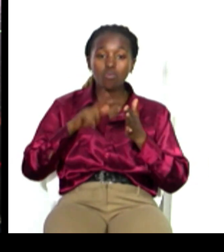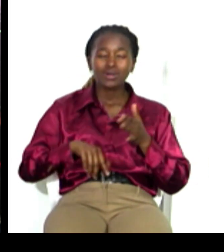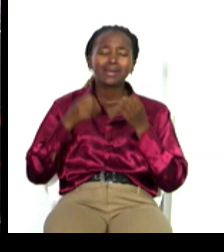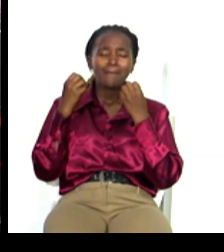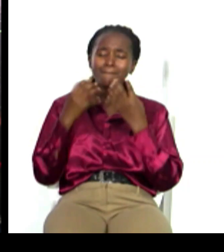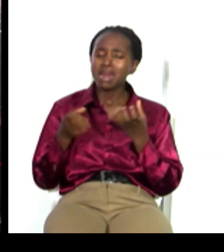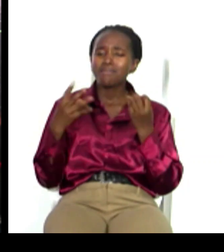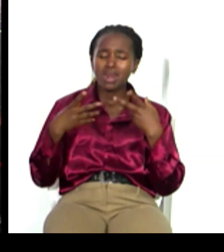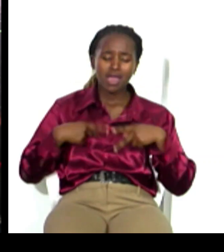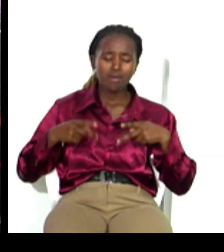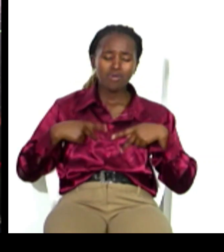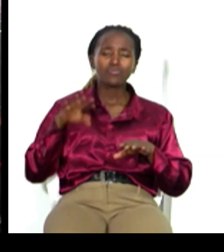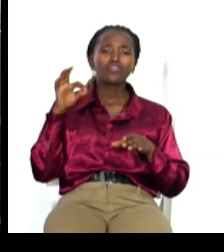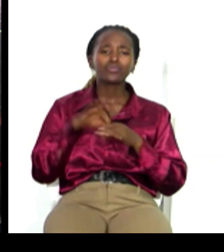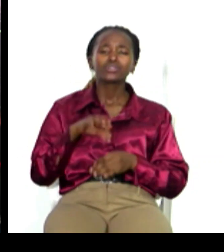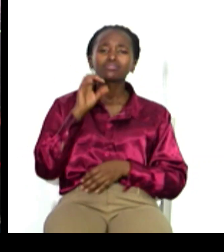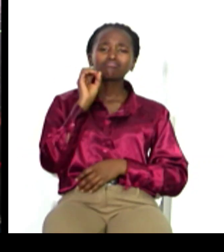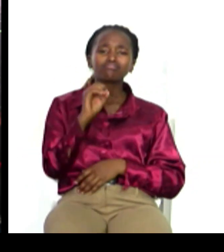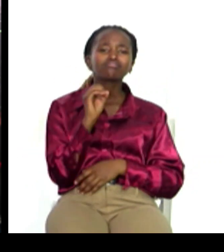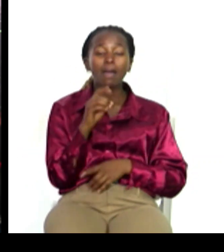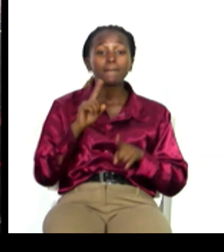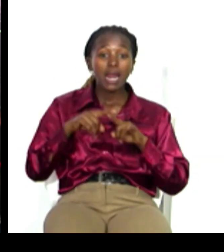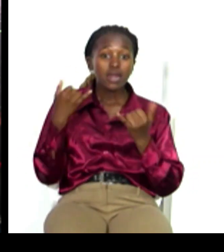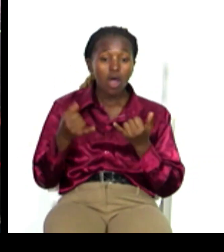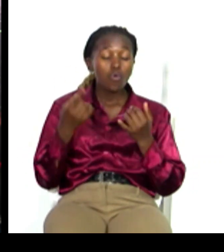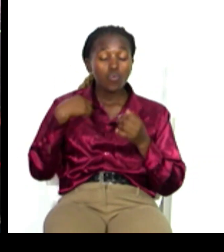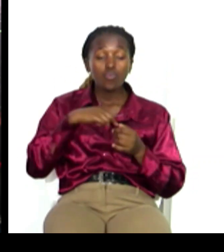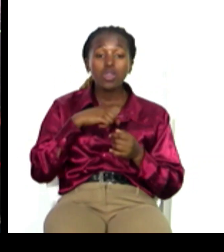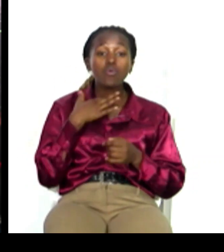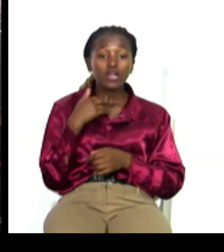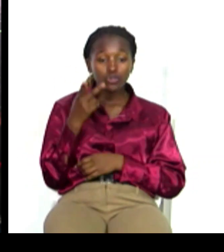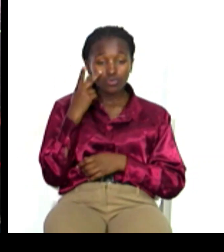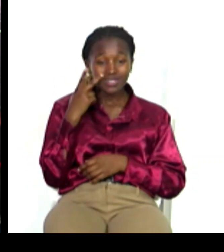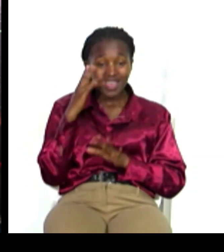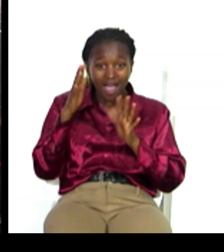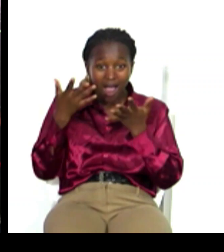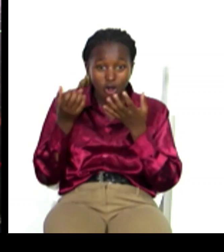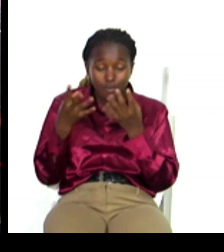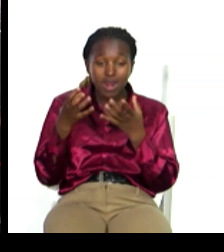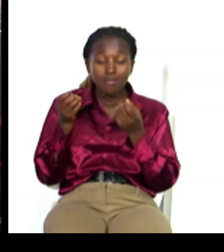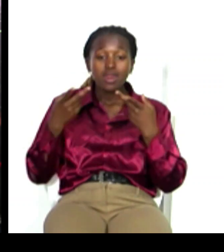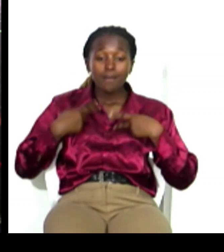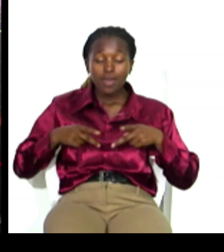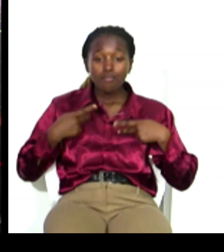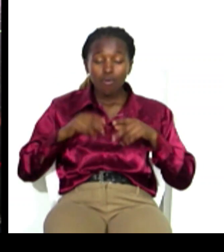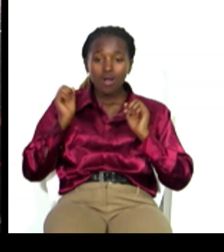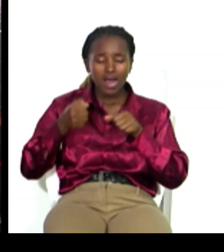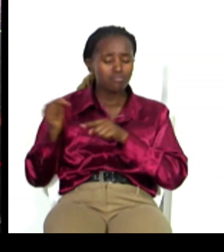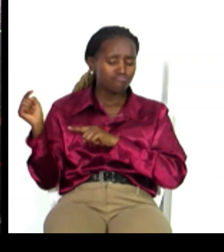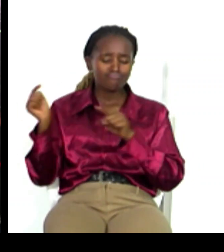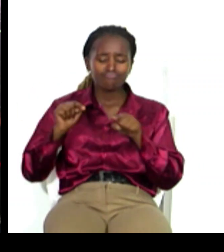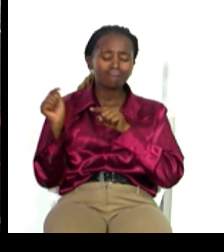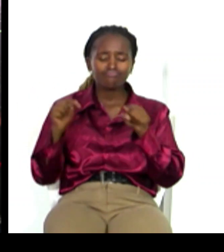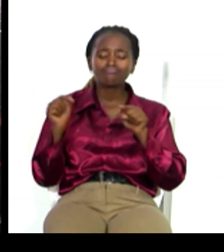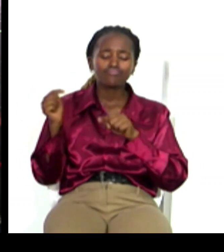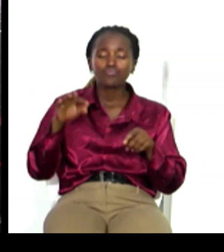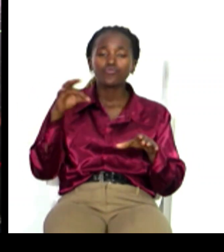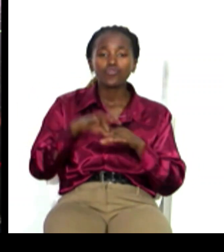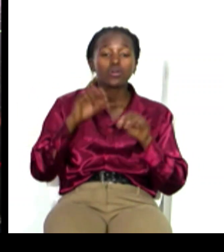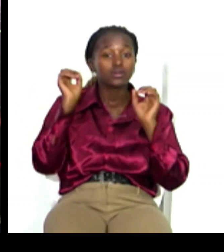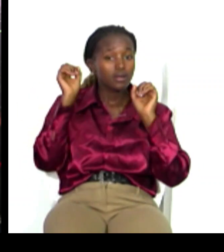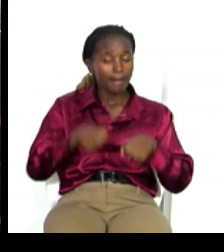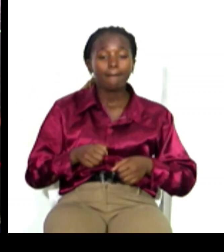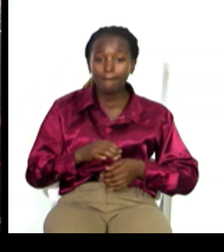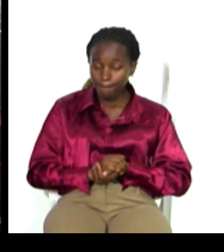100. Hao wengine walienda wapi? Hawakuvote. But right now, every youth is interested in politics. Hadi sasa ukiingia kwa